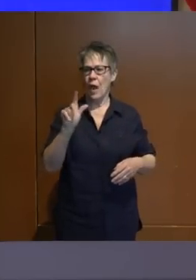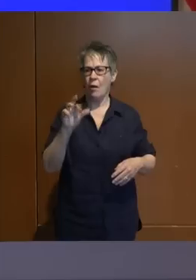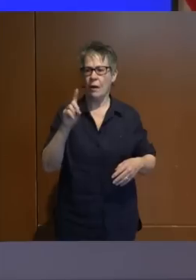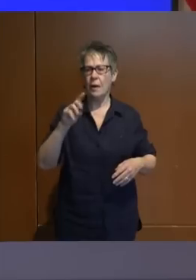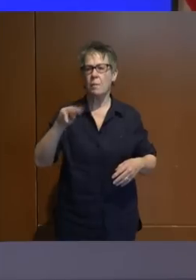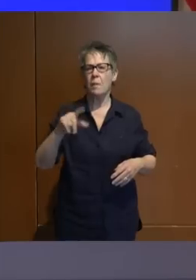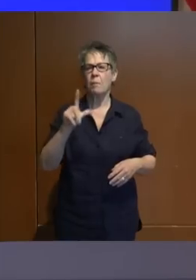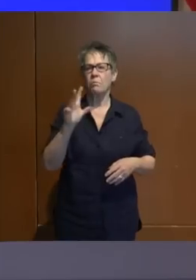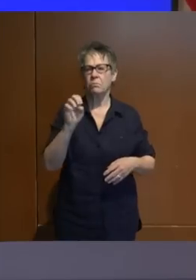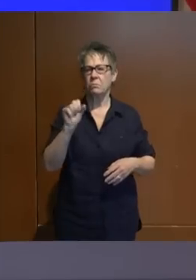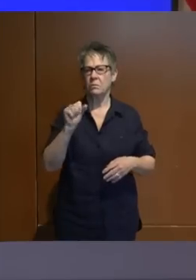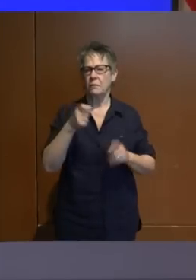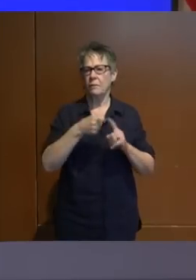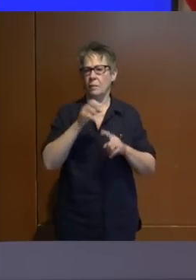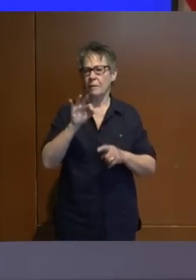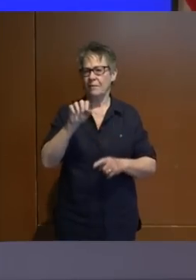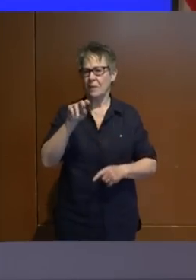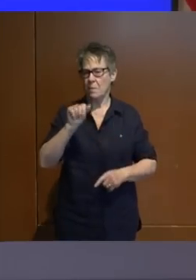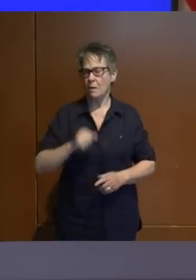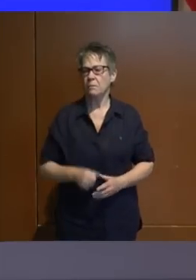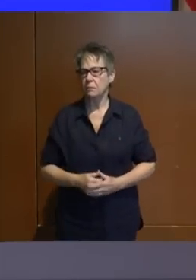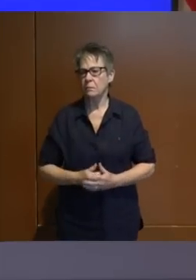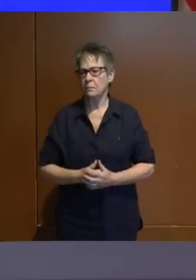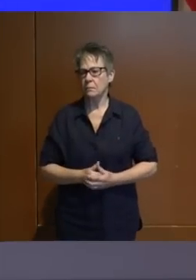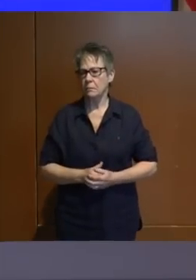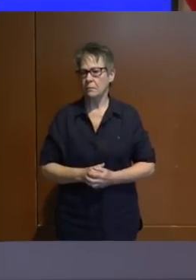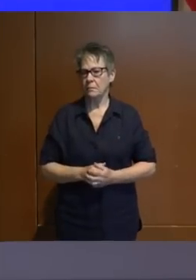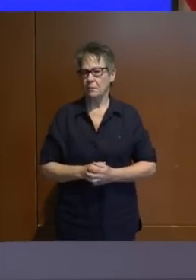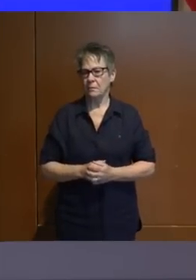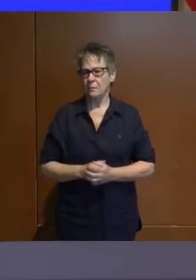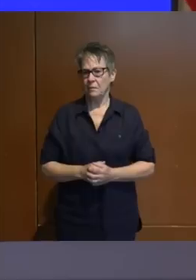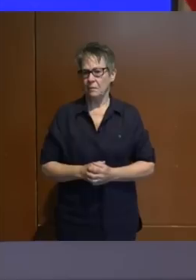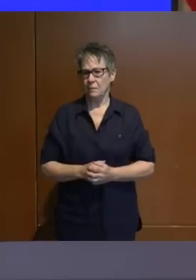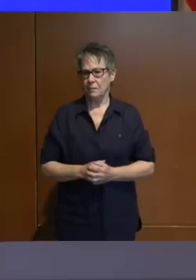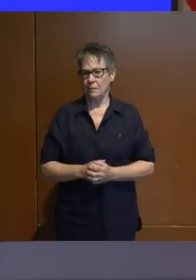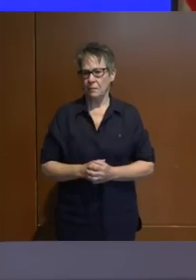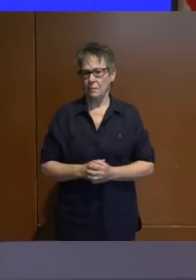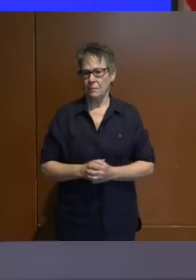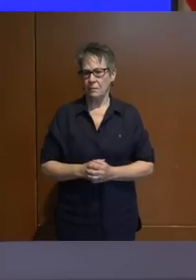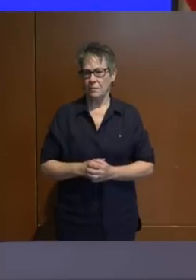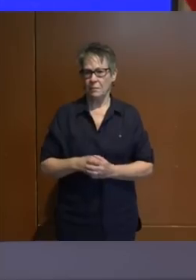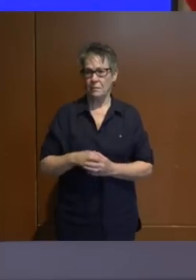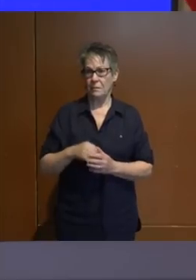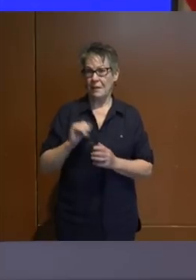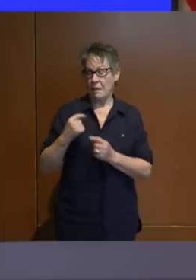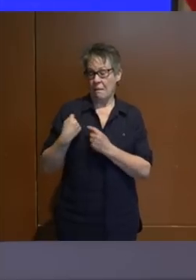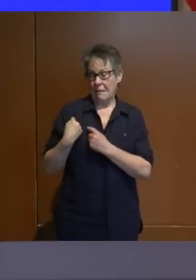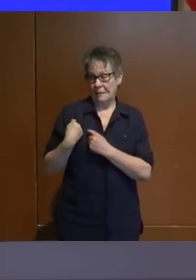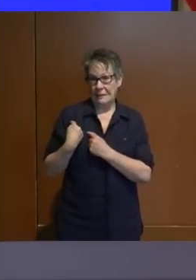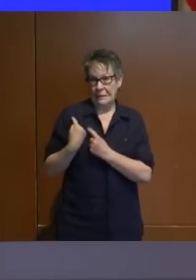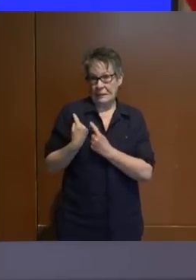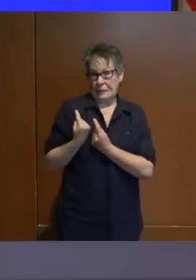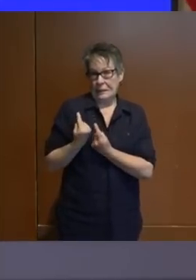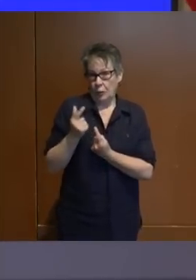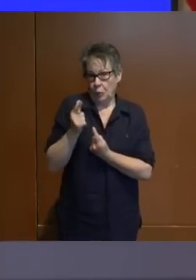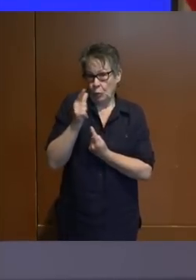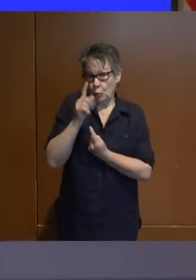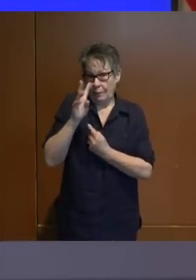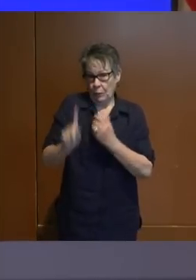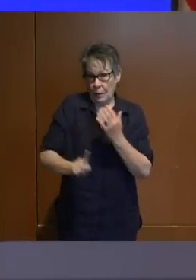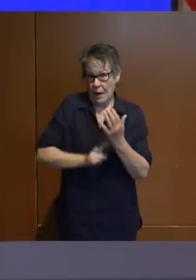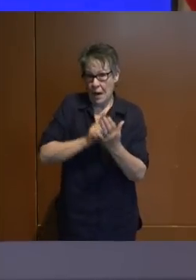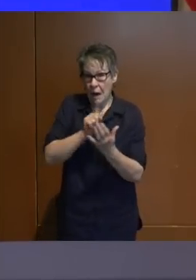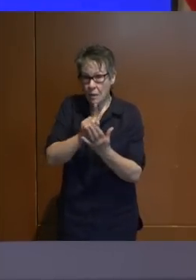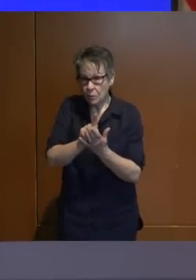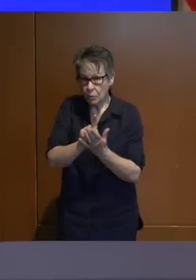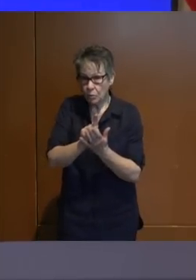past 24 hours, so this is since the paper release that we put out yesterday, we have